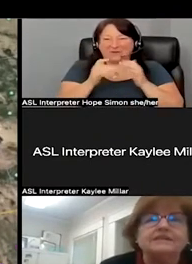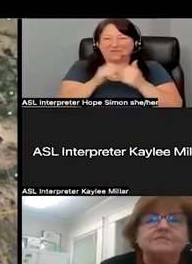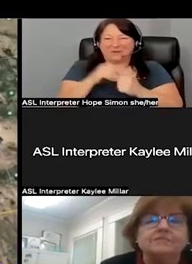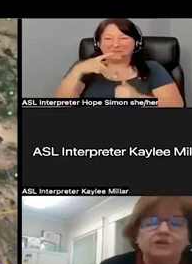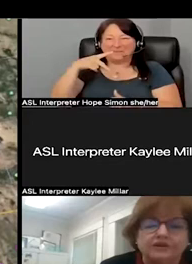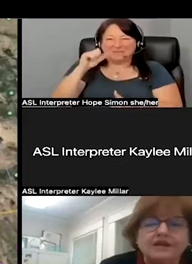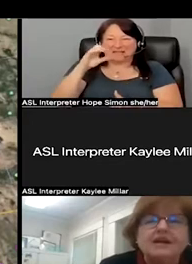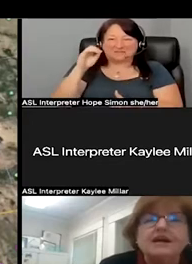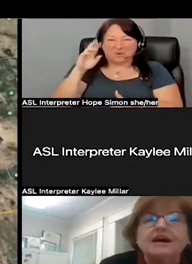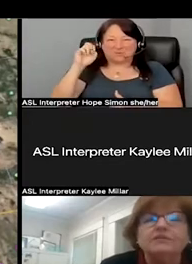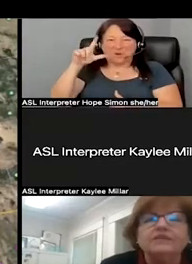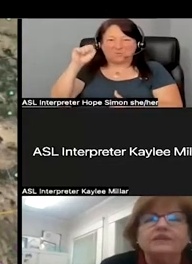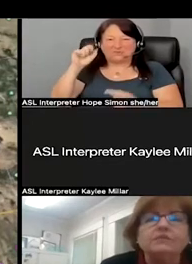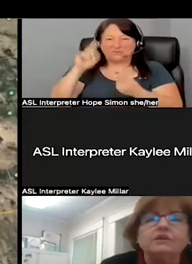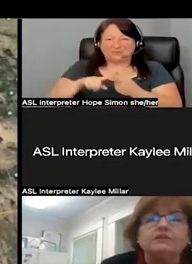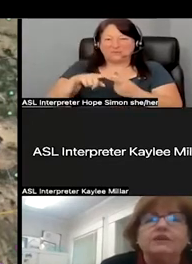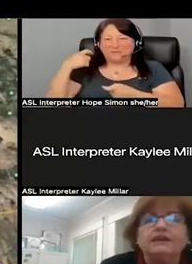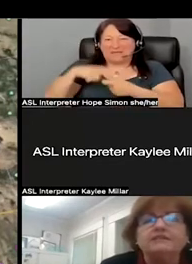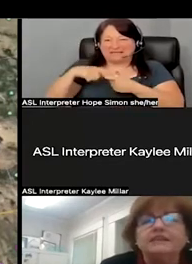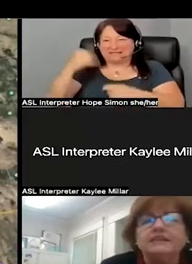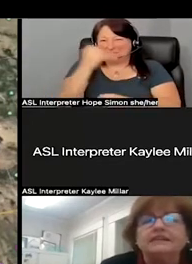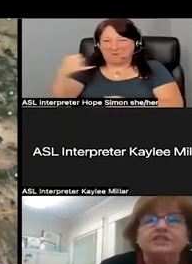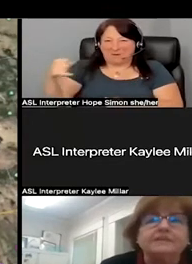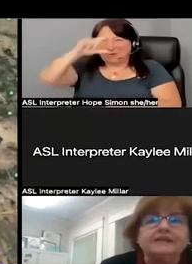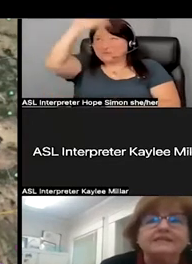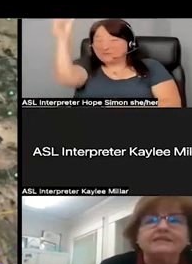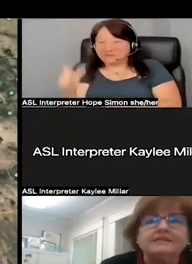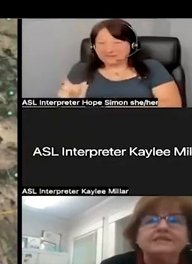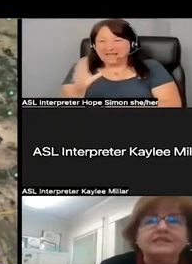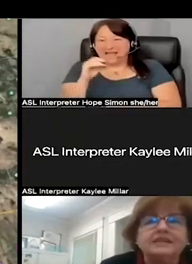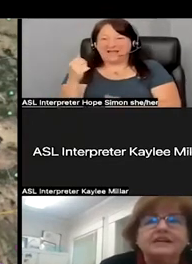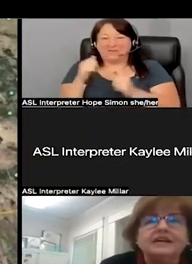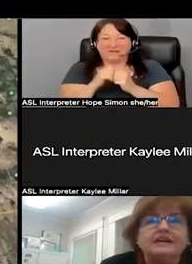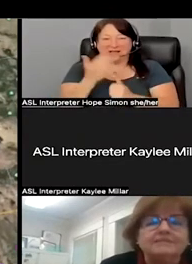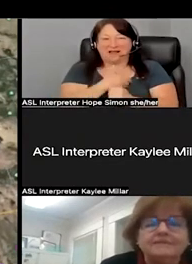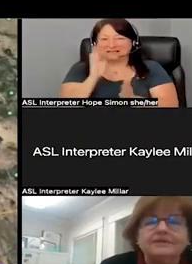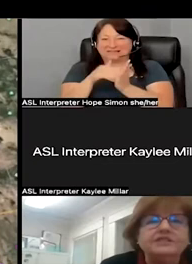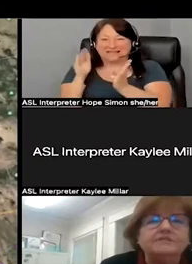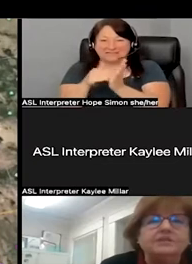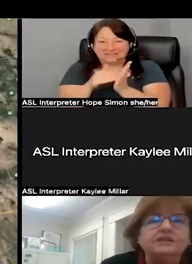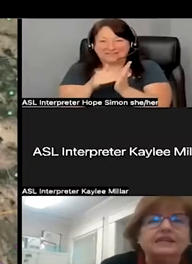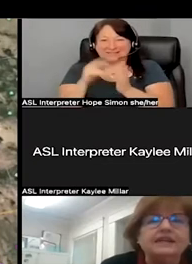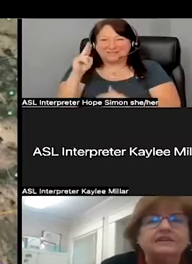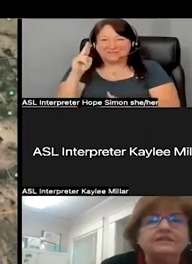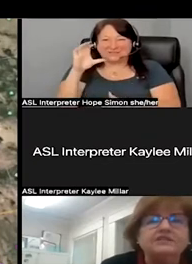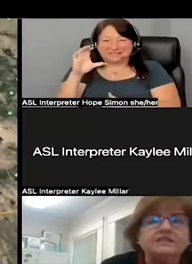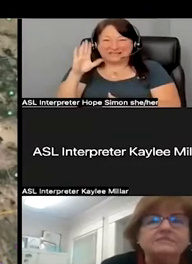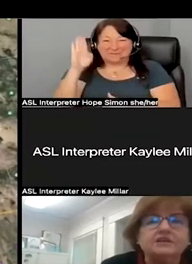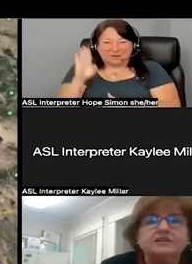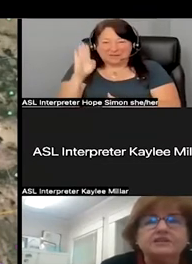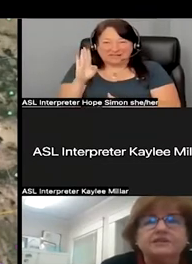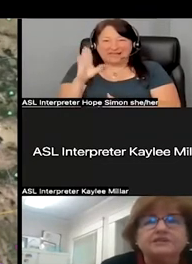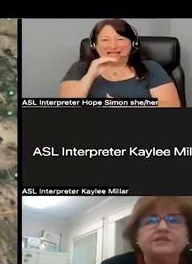the Mexican border. With a network of ground and GPS centers, UC Berkeley and